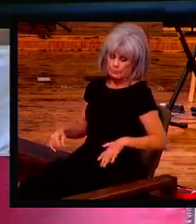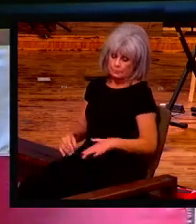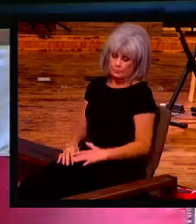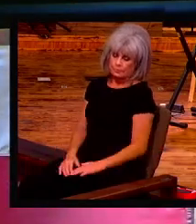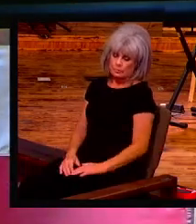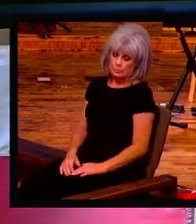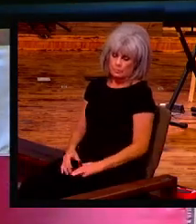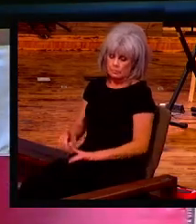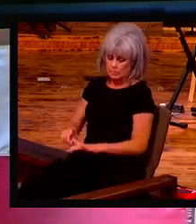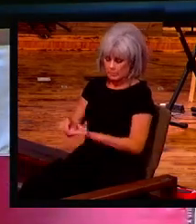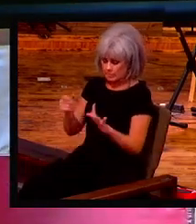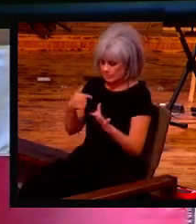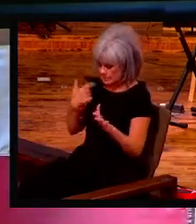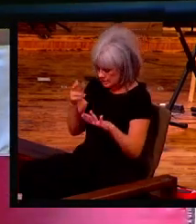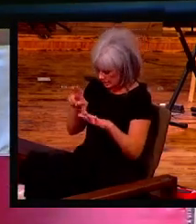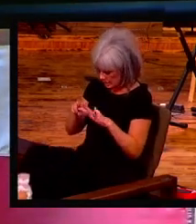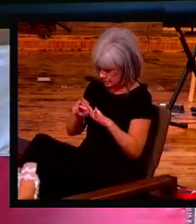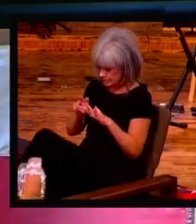But I'm sitting there,